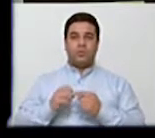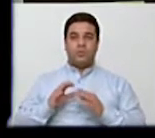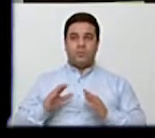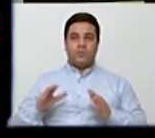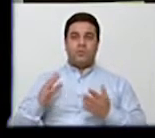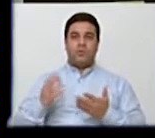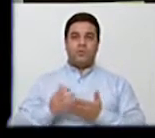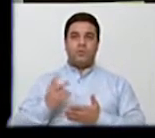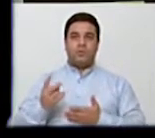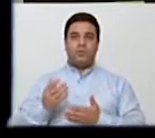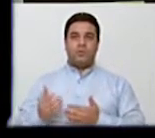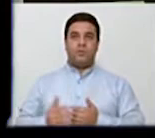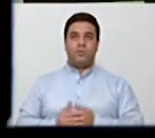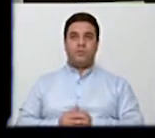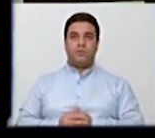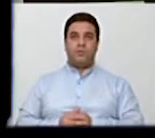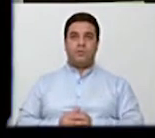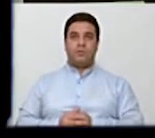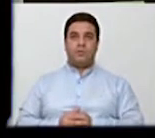hajmini topishimiz kerak.